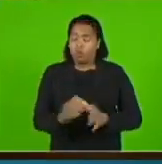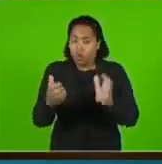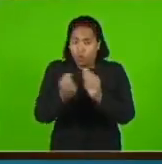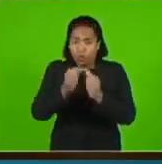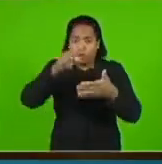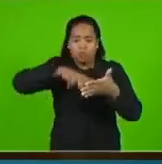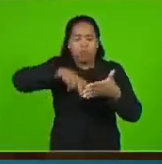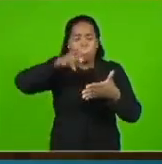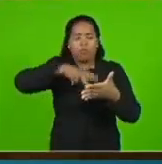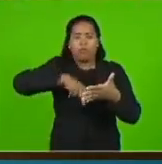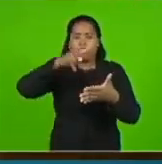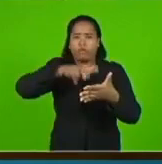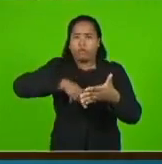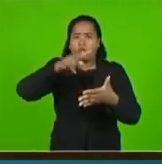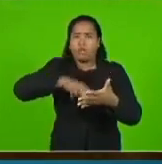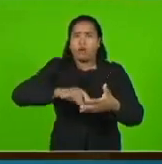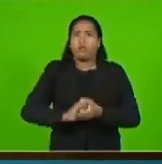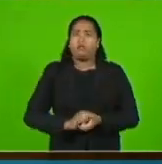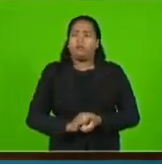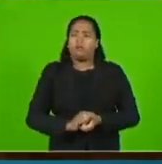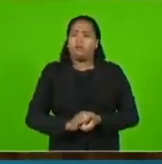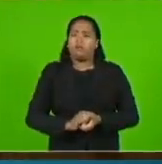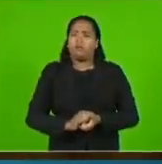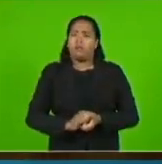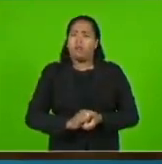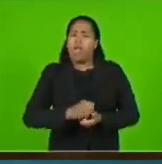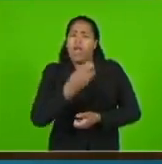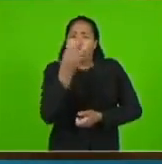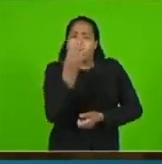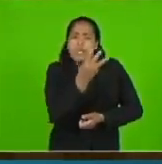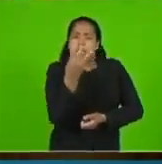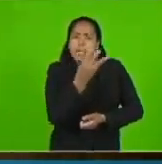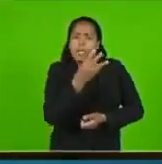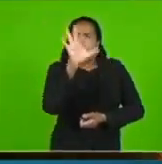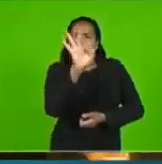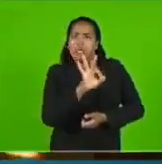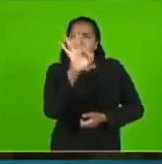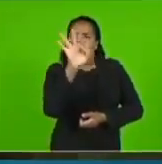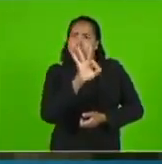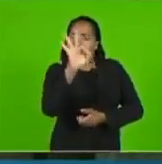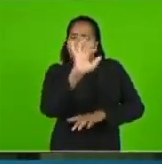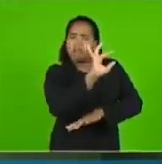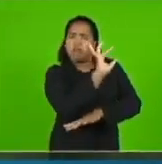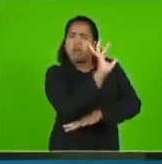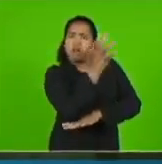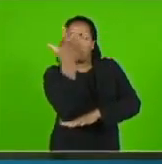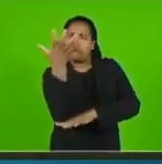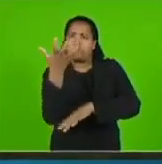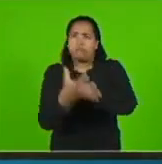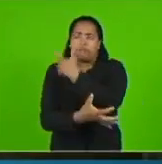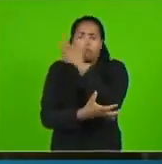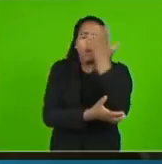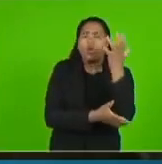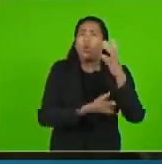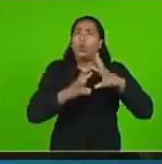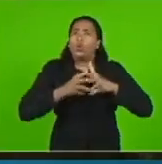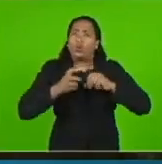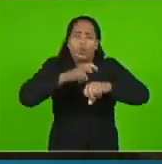Let's all read together. The first angel and hail and fire